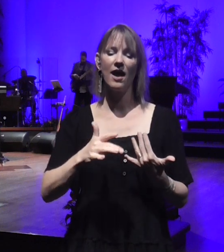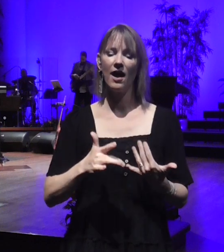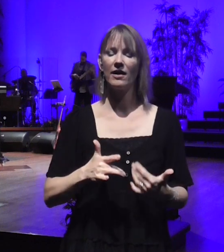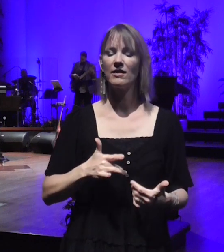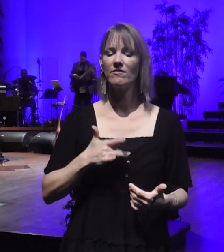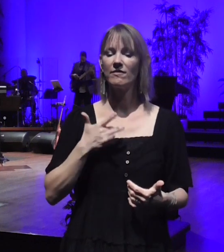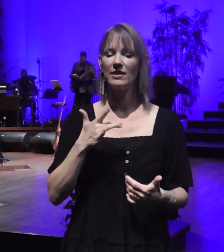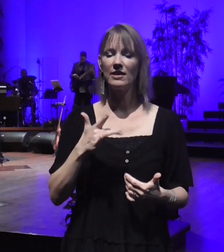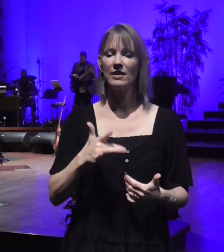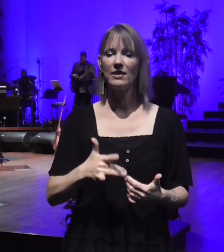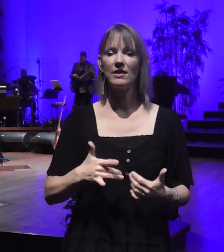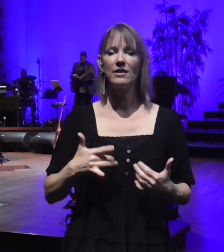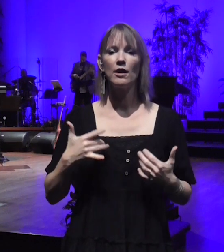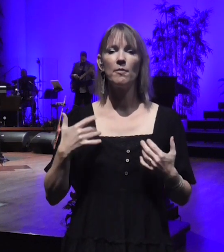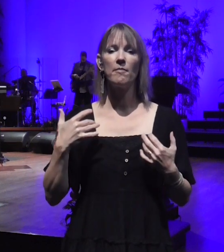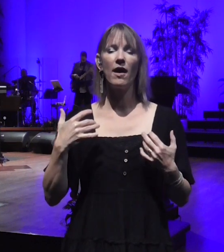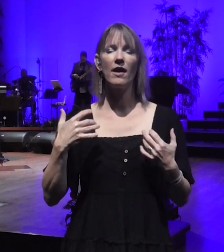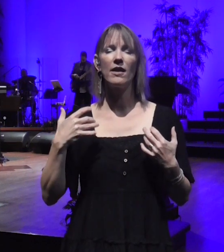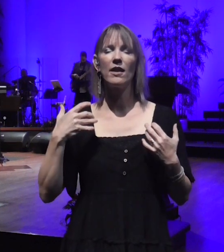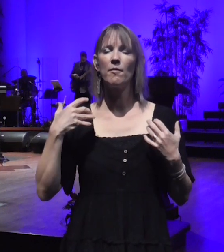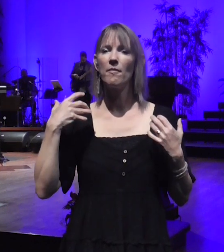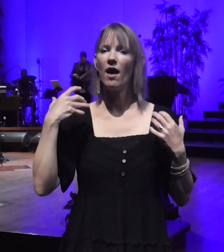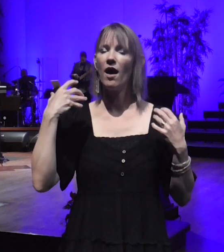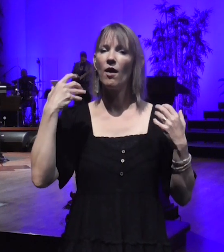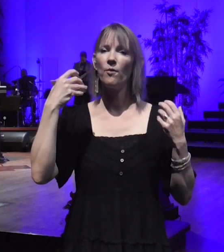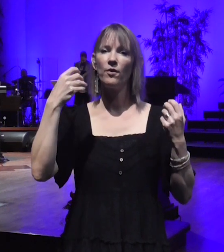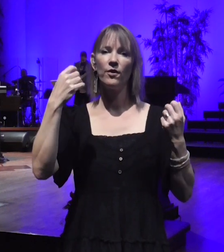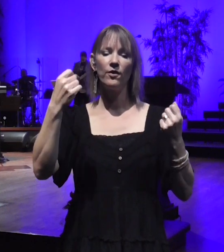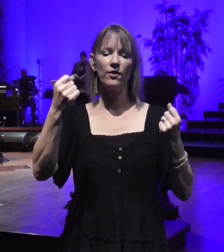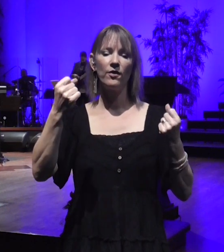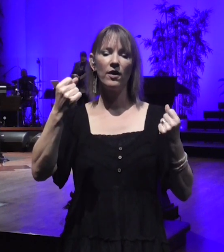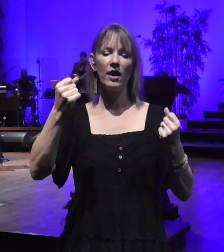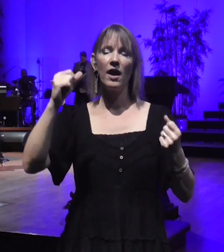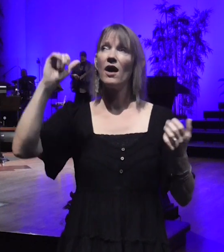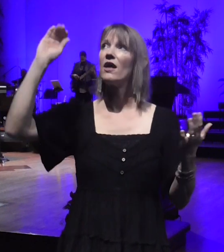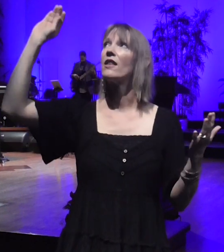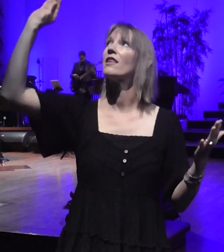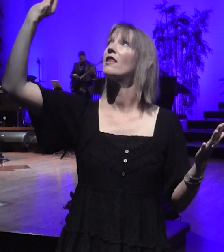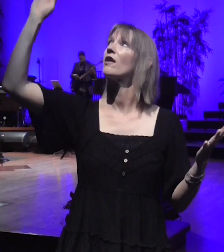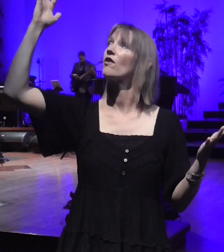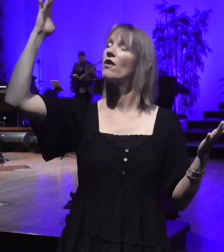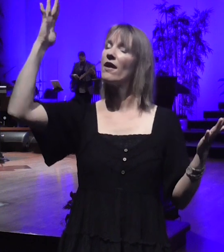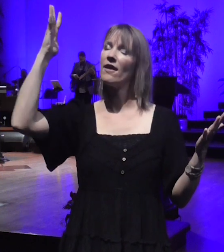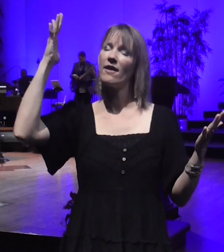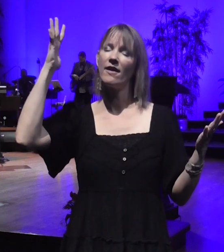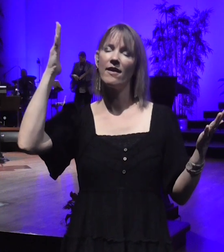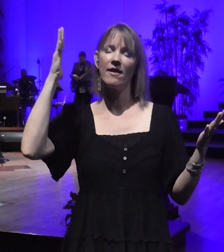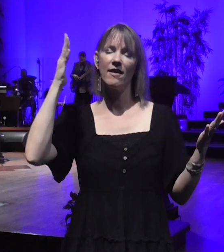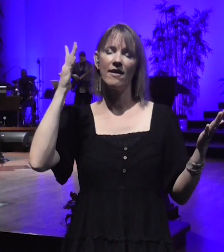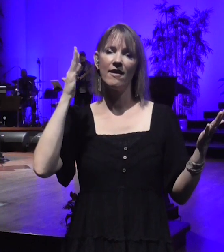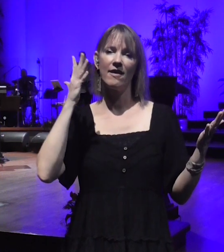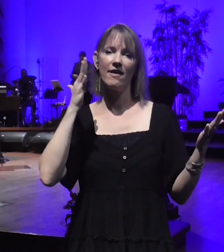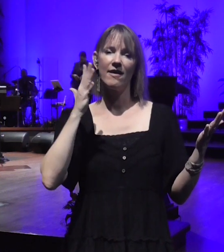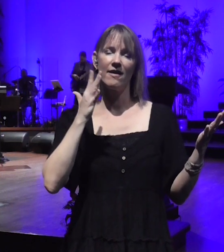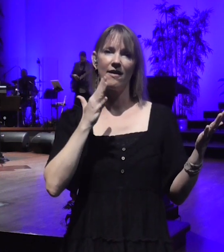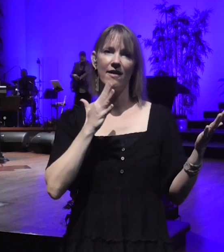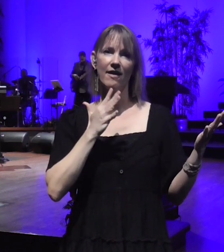can feel the mighty power and the grace.